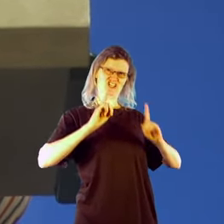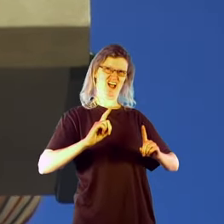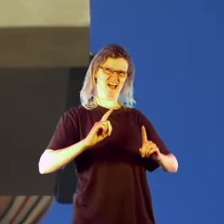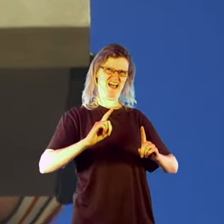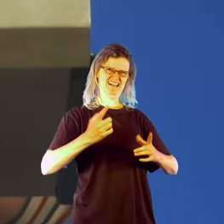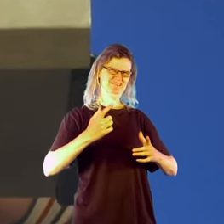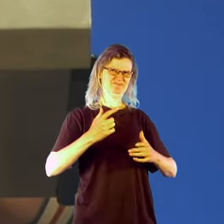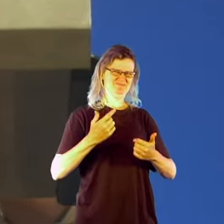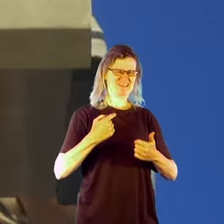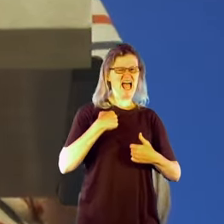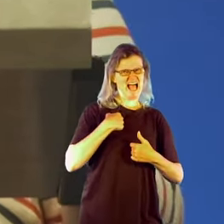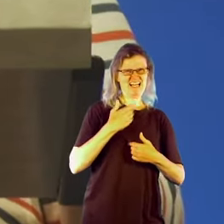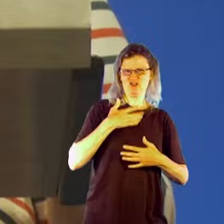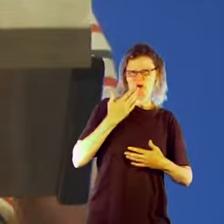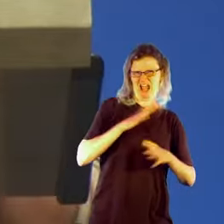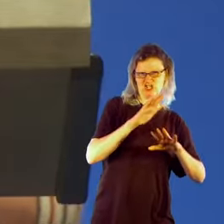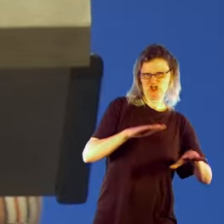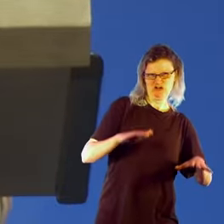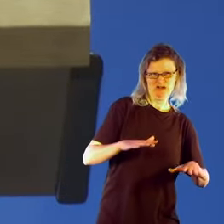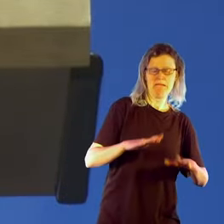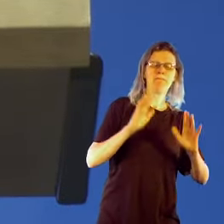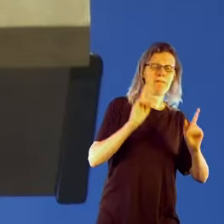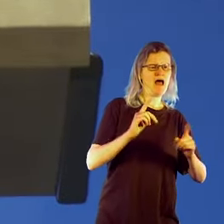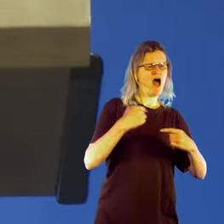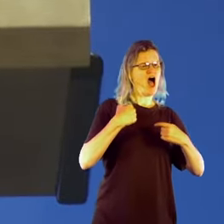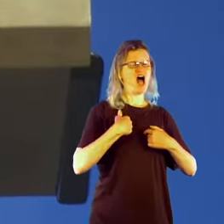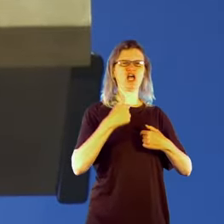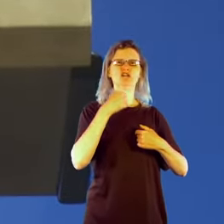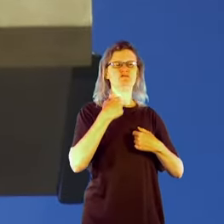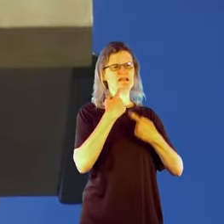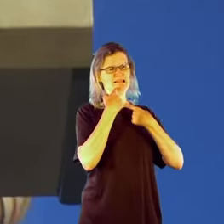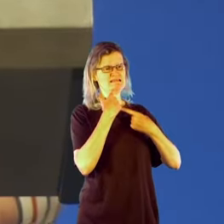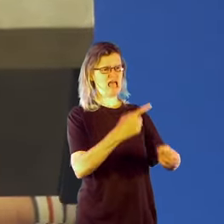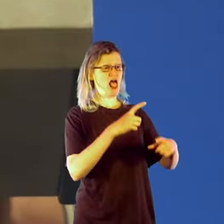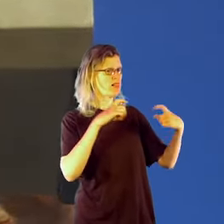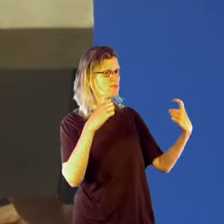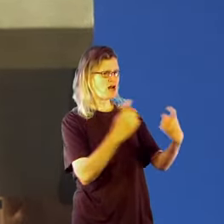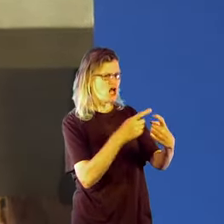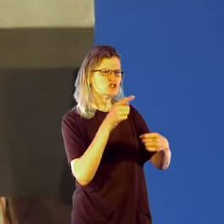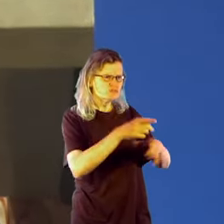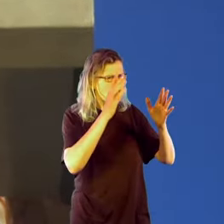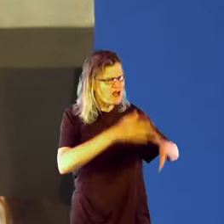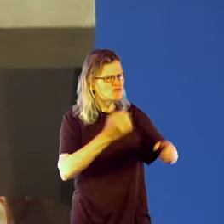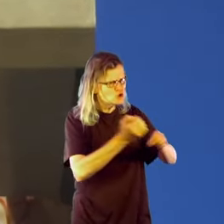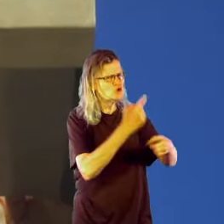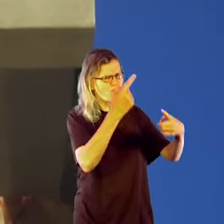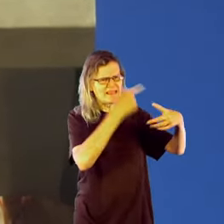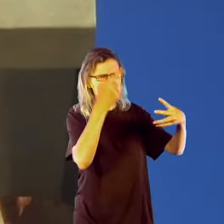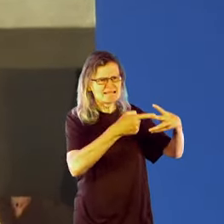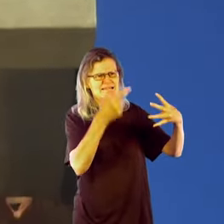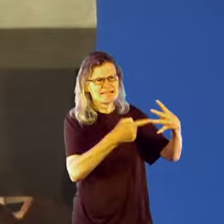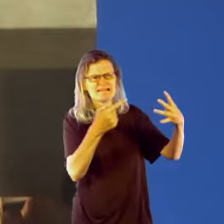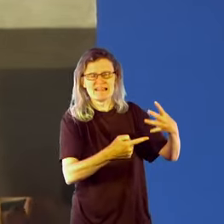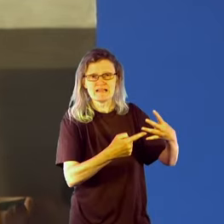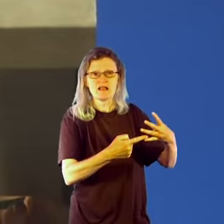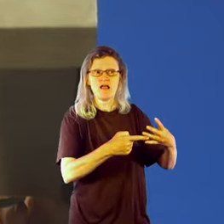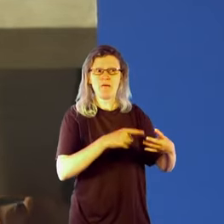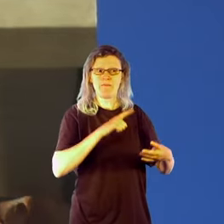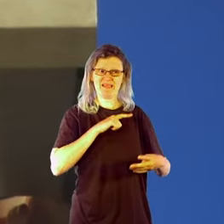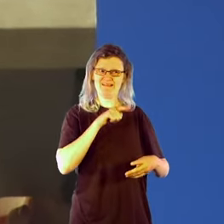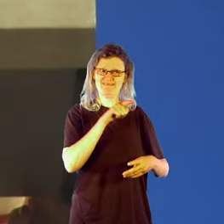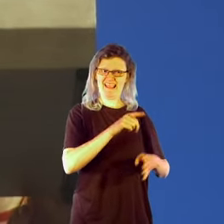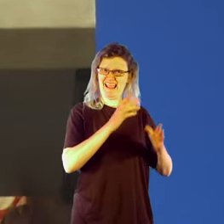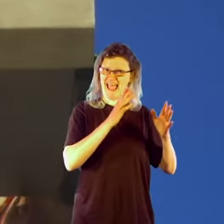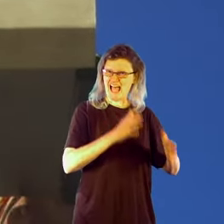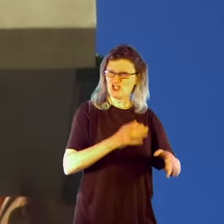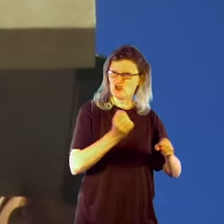few years. And I sometimes found myself telling my class to do things. Not because I needed them to do those things, or even because I